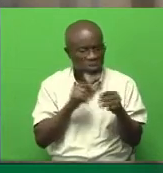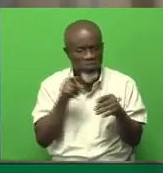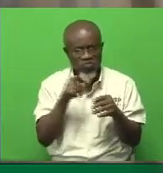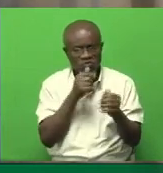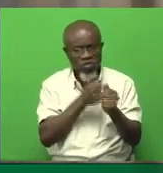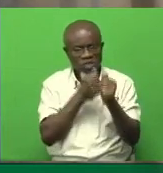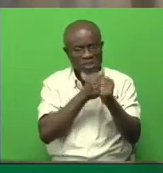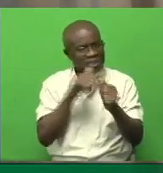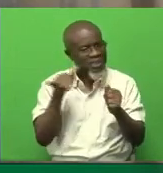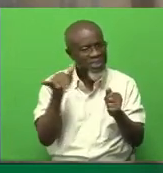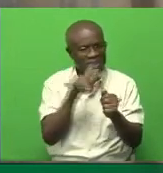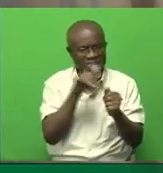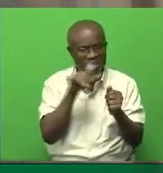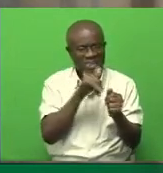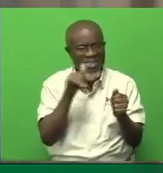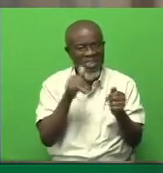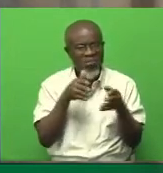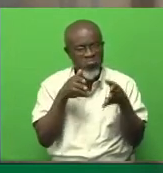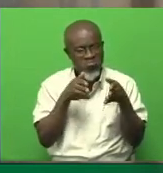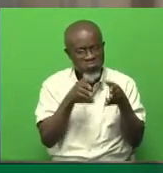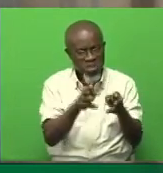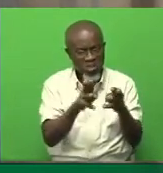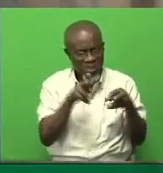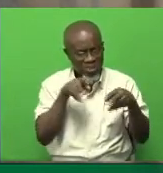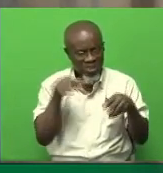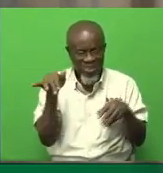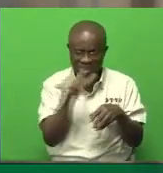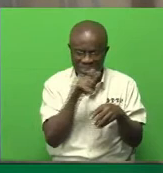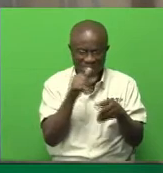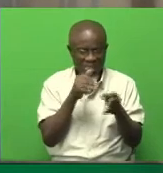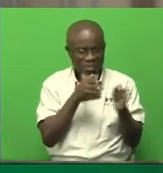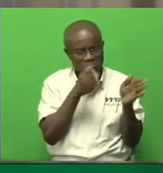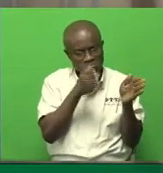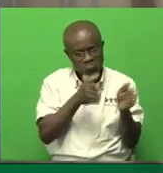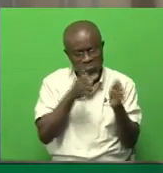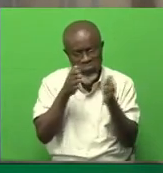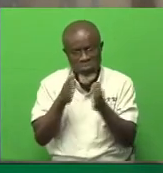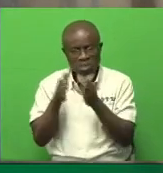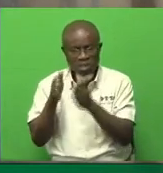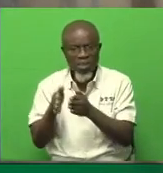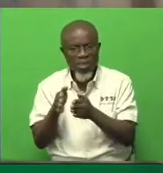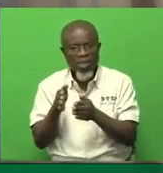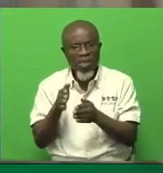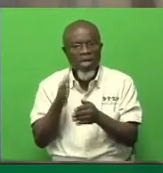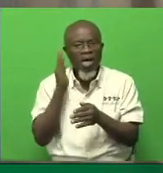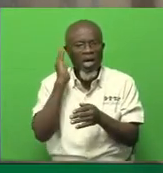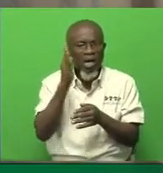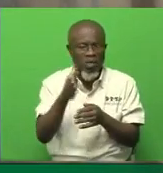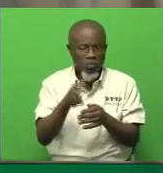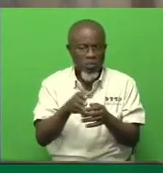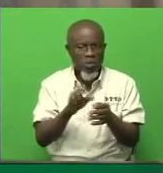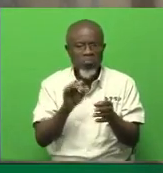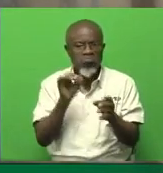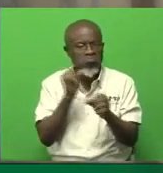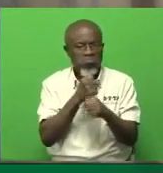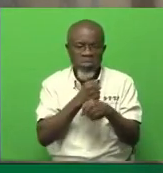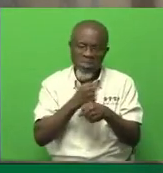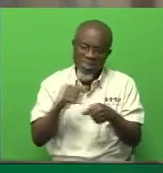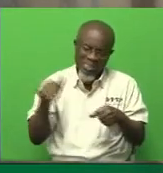years the same plans the same policies the same prescription and it's going to scores the same chaos